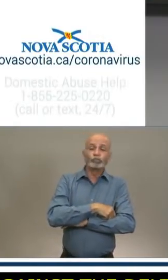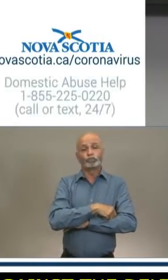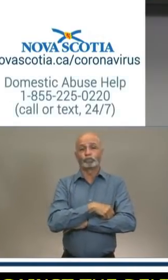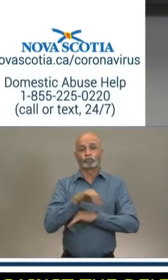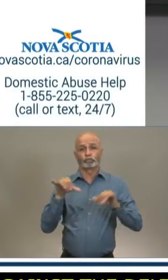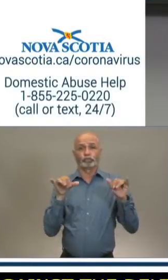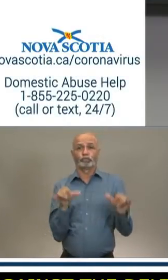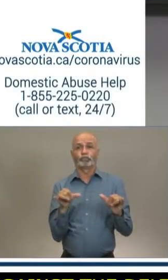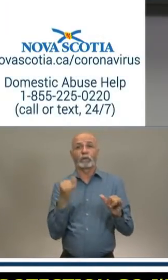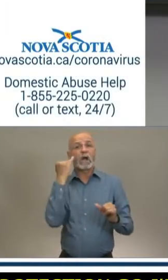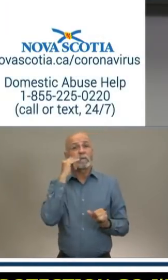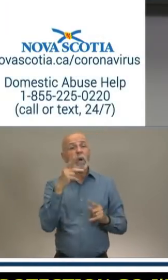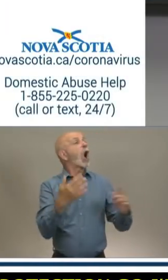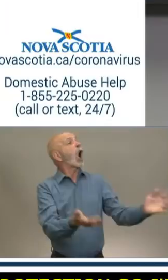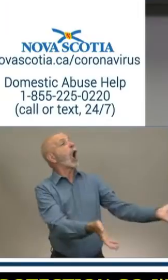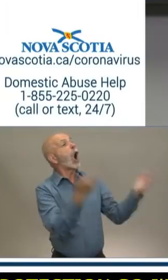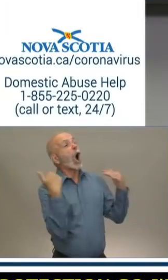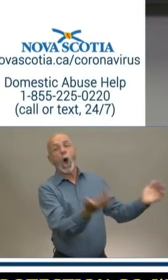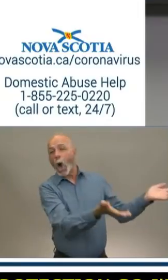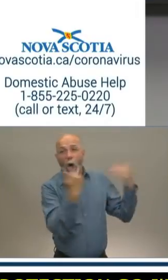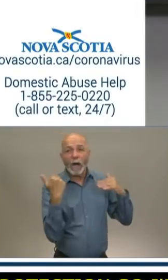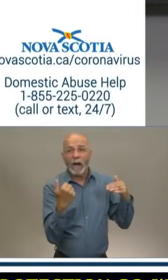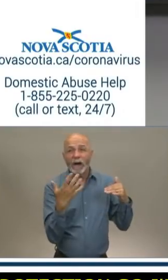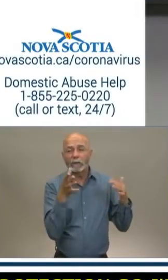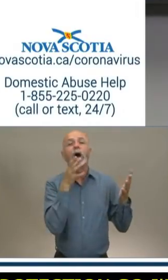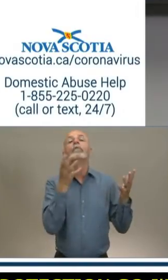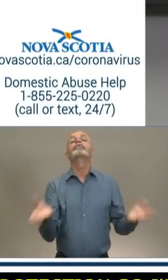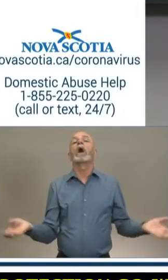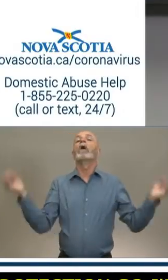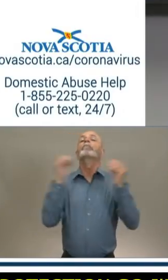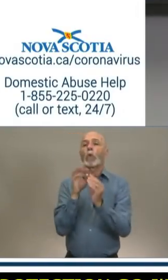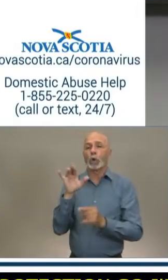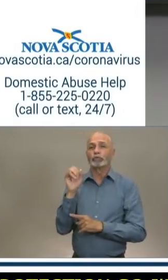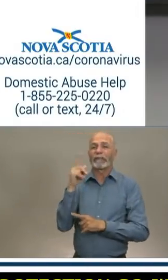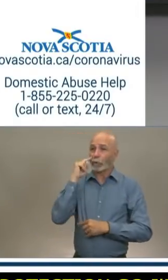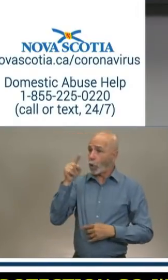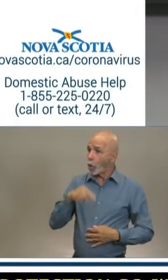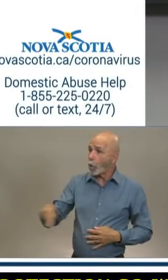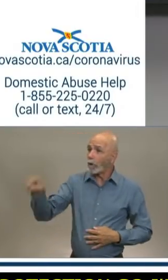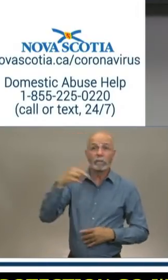by allowing people to come in without isolation, because